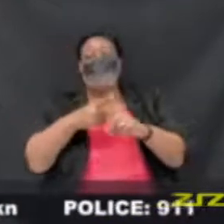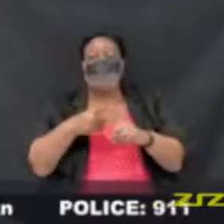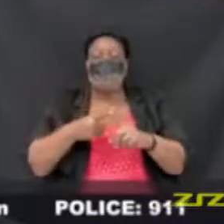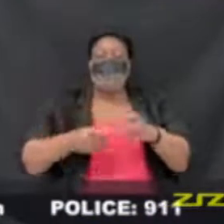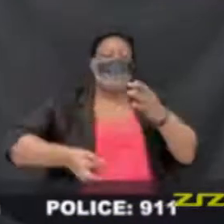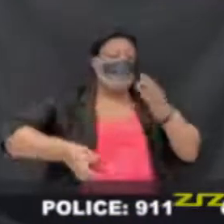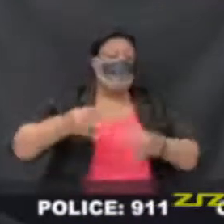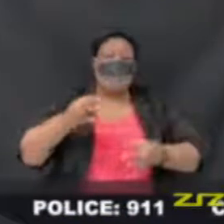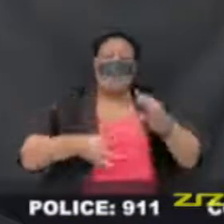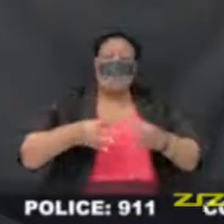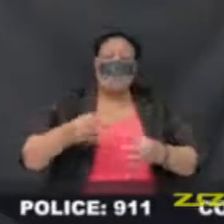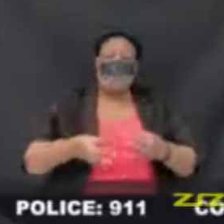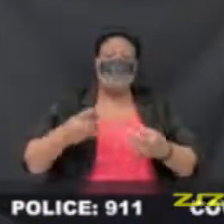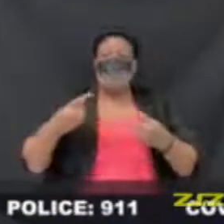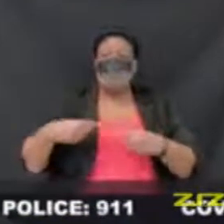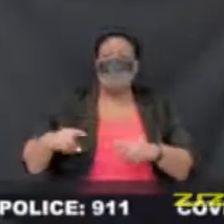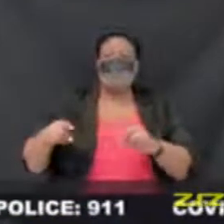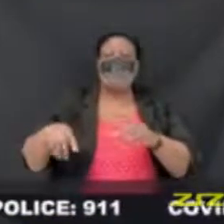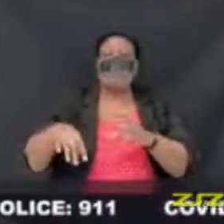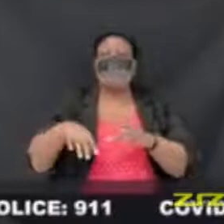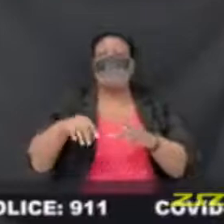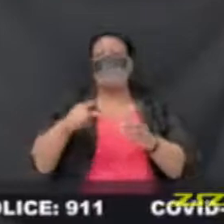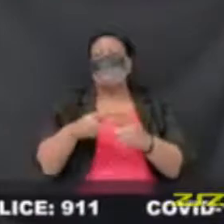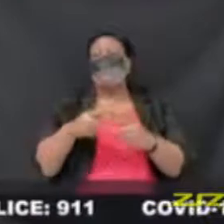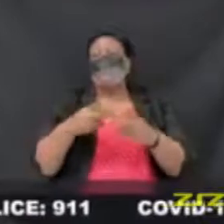you will leave without a test.